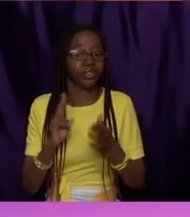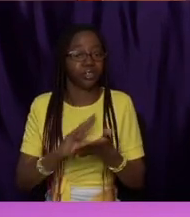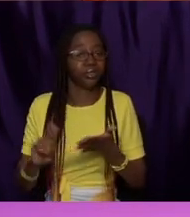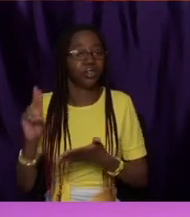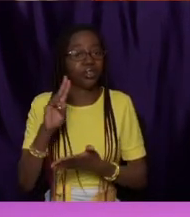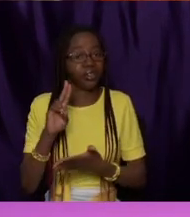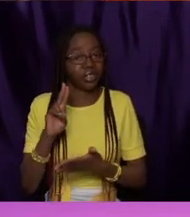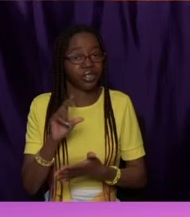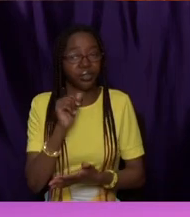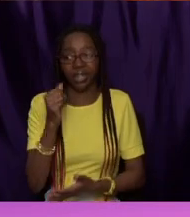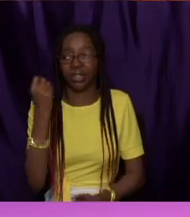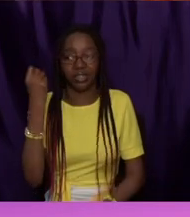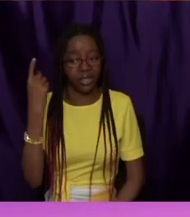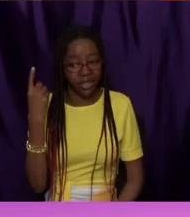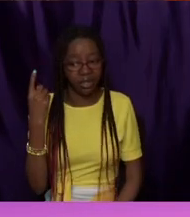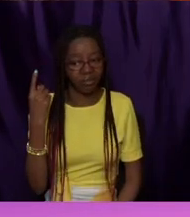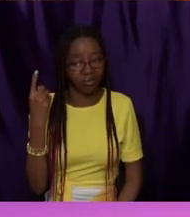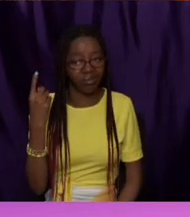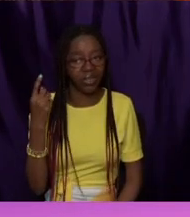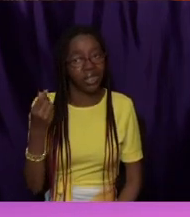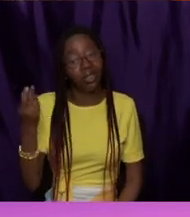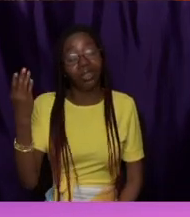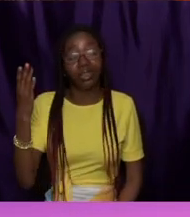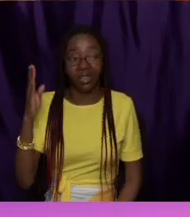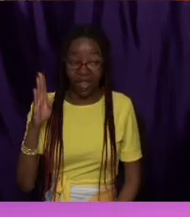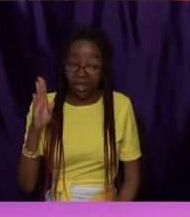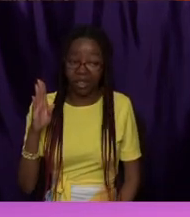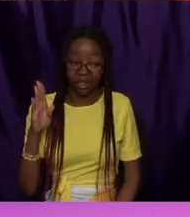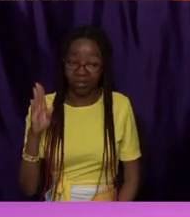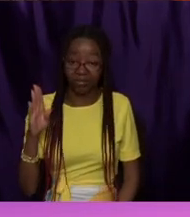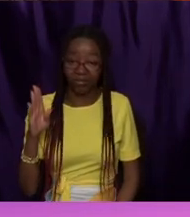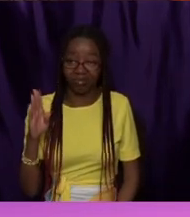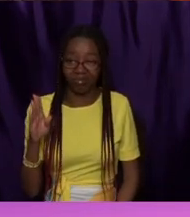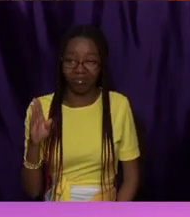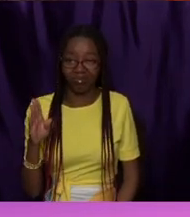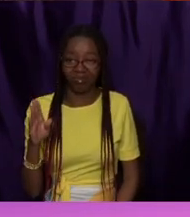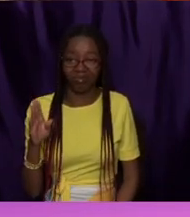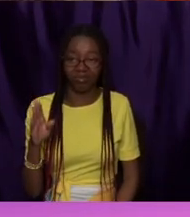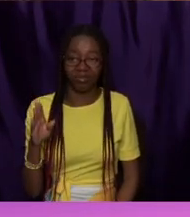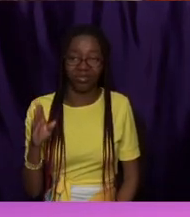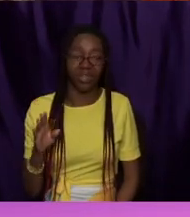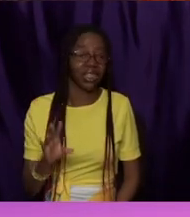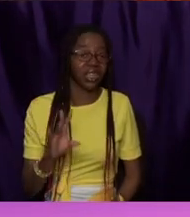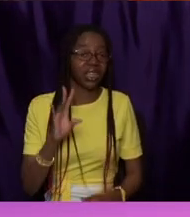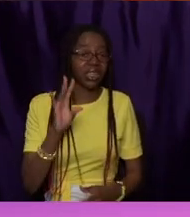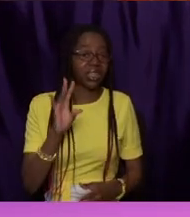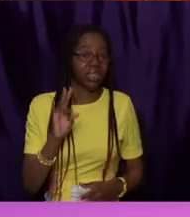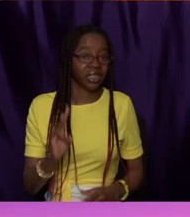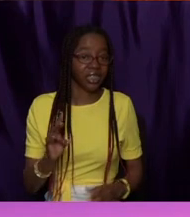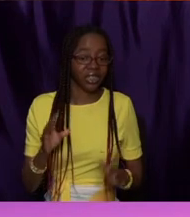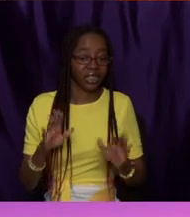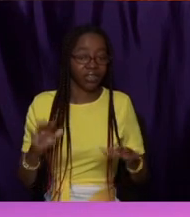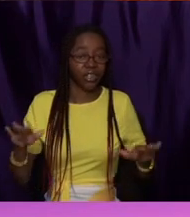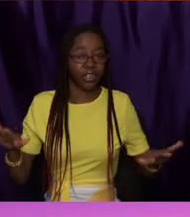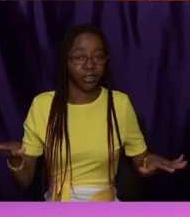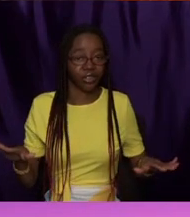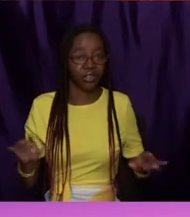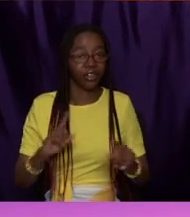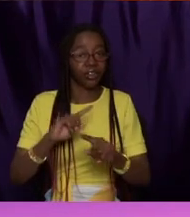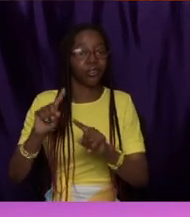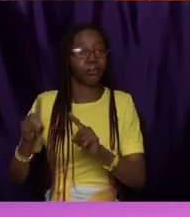You understand? God, I got seven sets of kids from seven sets of